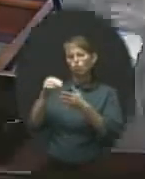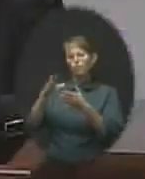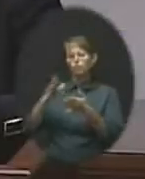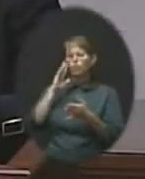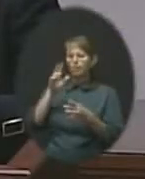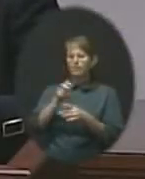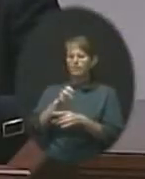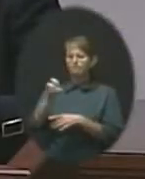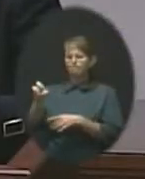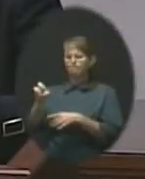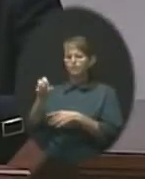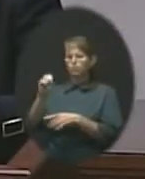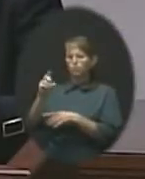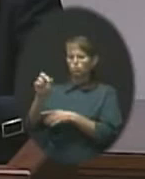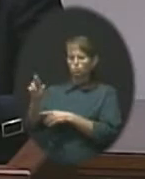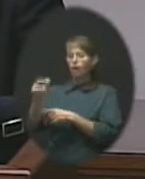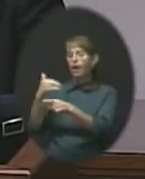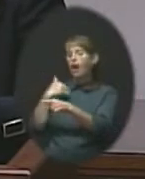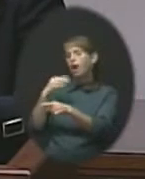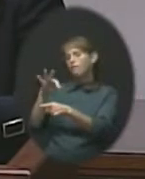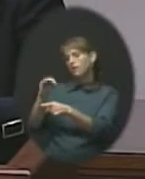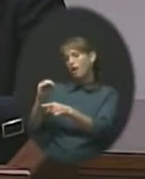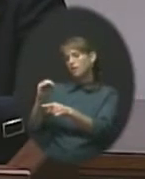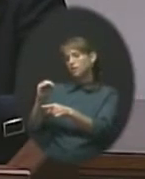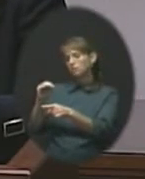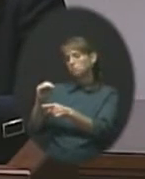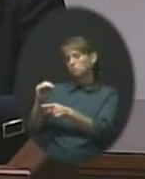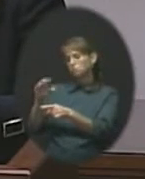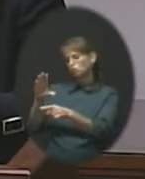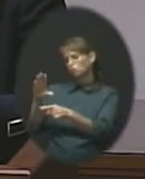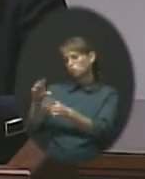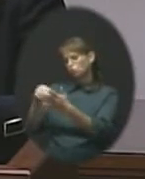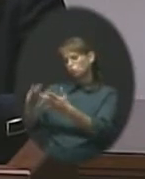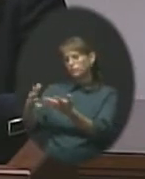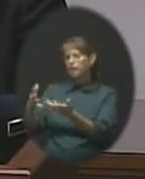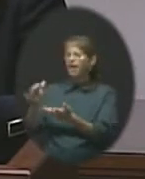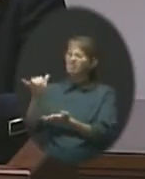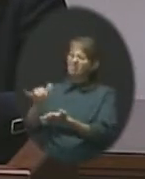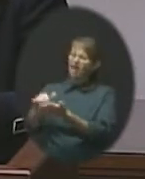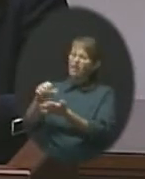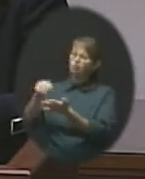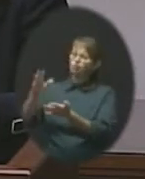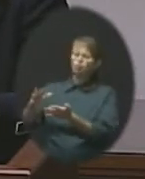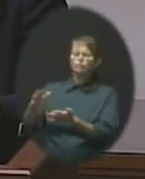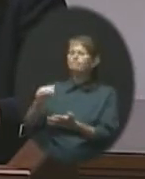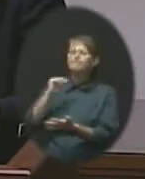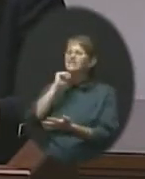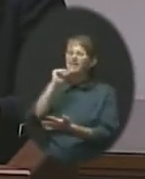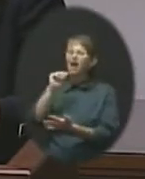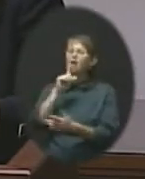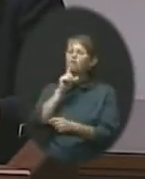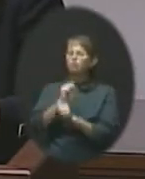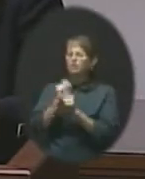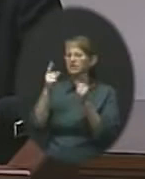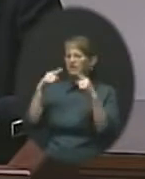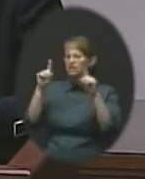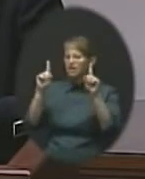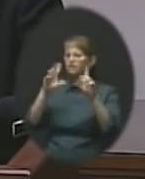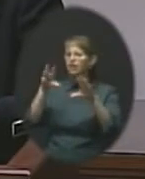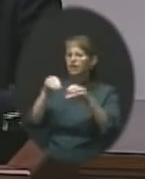have about 90 students. This is a student that just hasn't been successful in our large, traditional, comprehensive high school